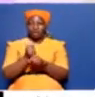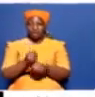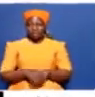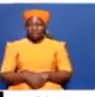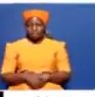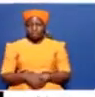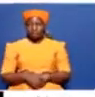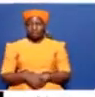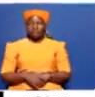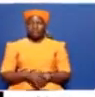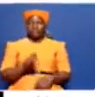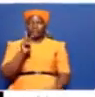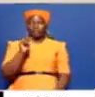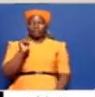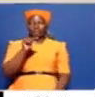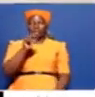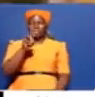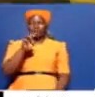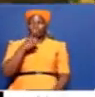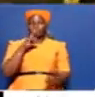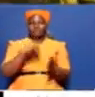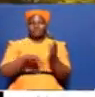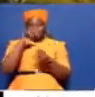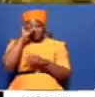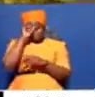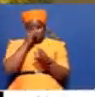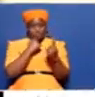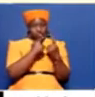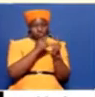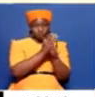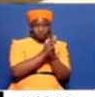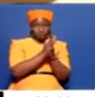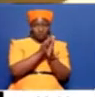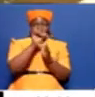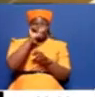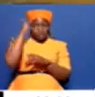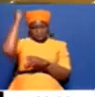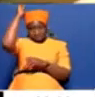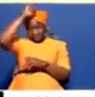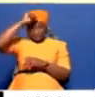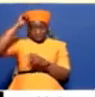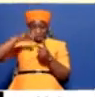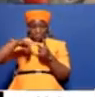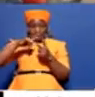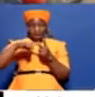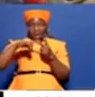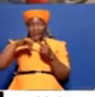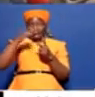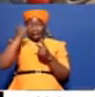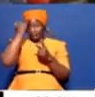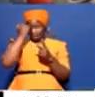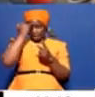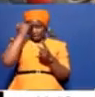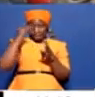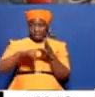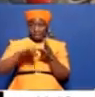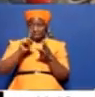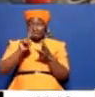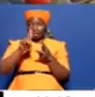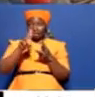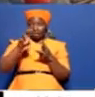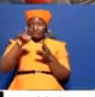Kagwe has said the government is in talks with the governments of Saudi Arabia, Italy, Kuwait and other countries to offer